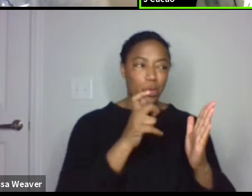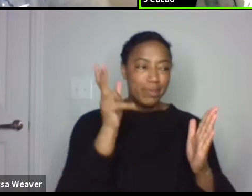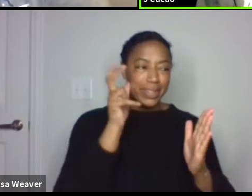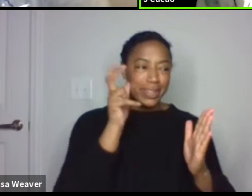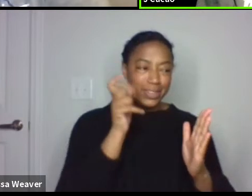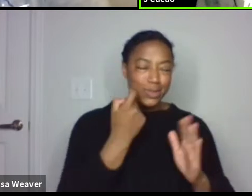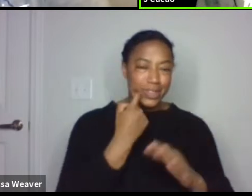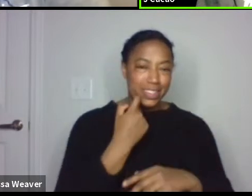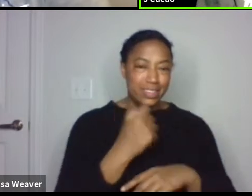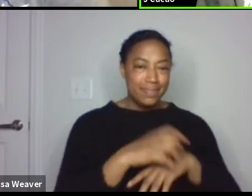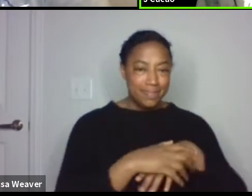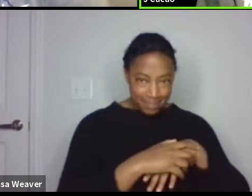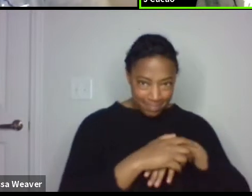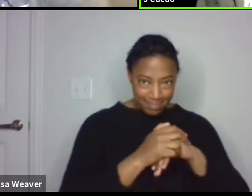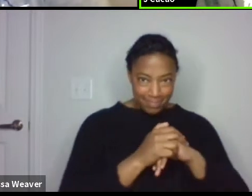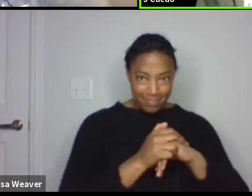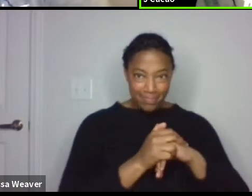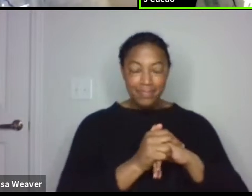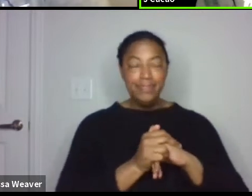playlist.